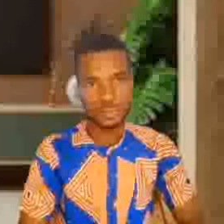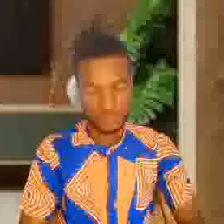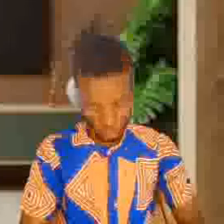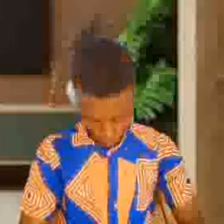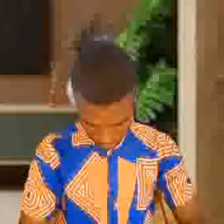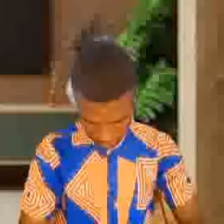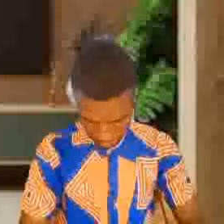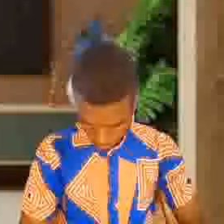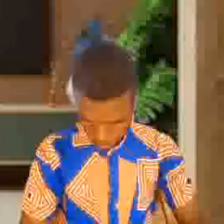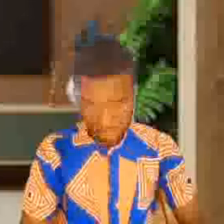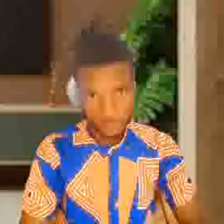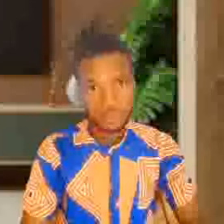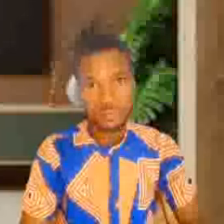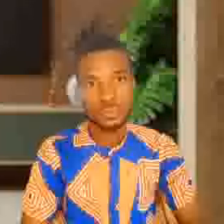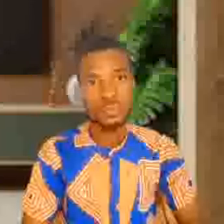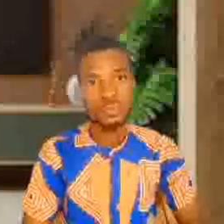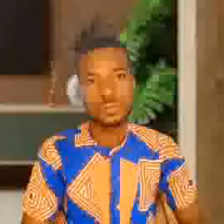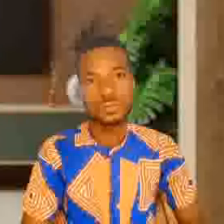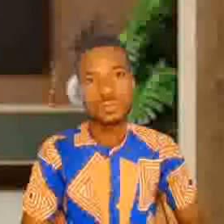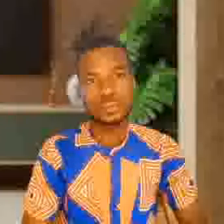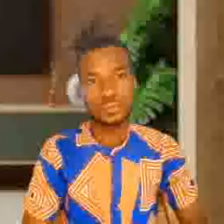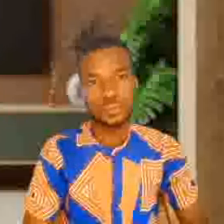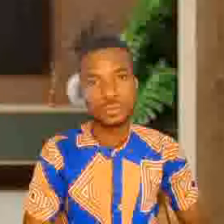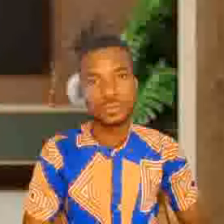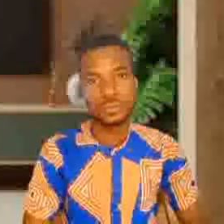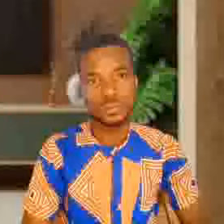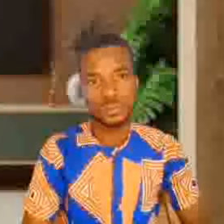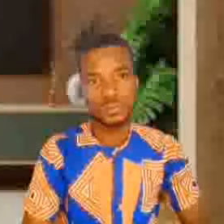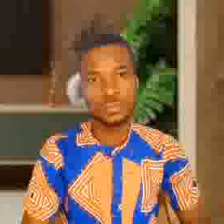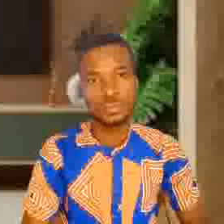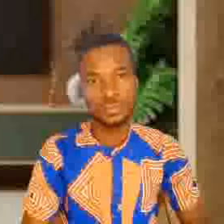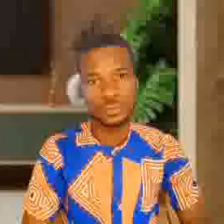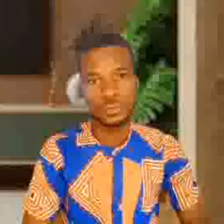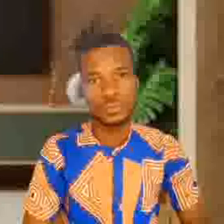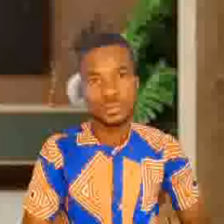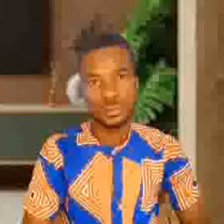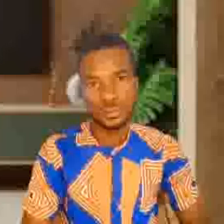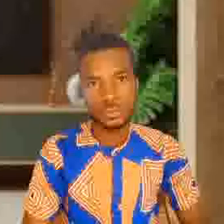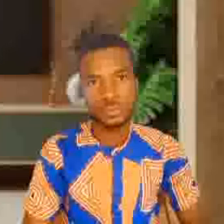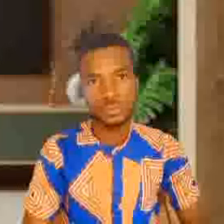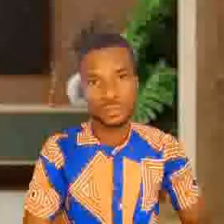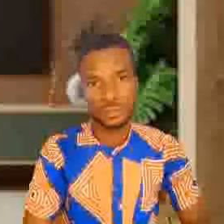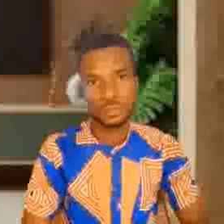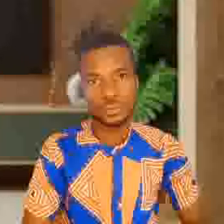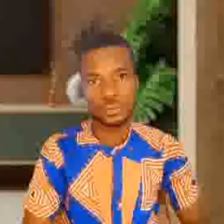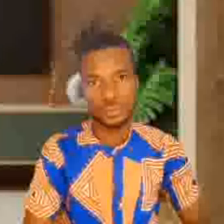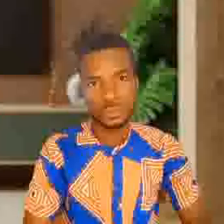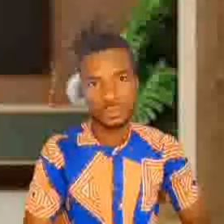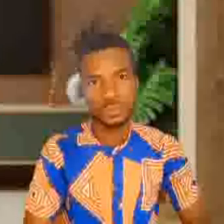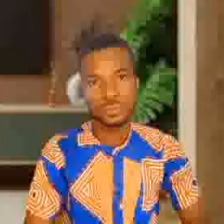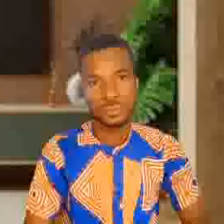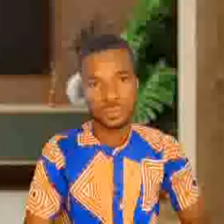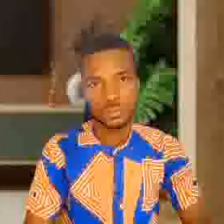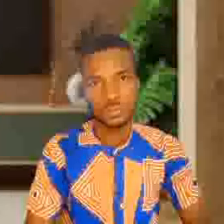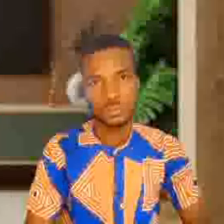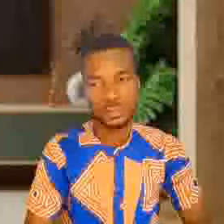power ministry. That's where that sensitivity to know if an angel is in the room. It's that time that I got it. When demons